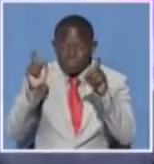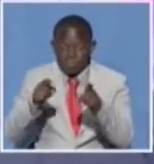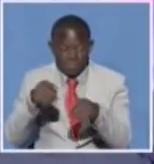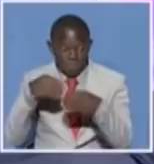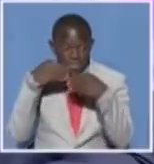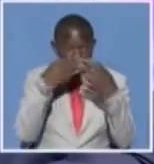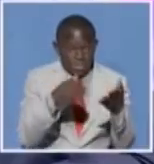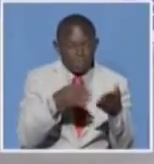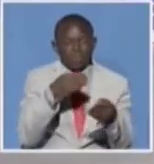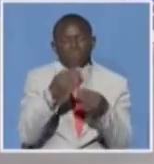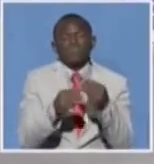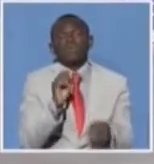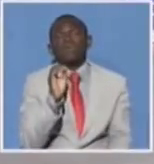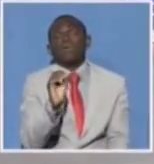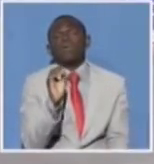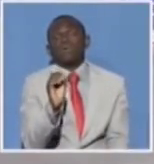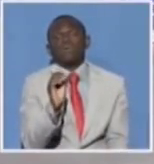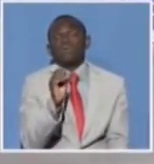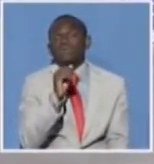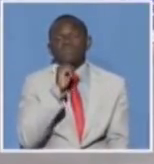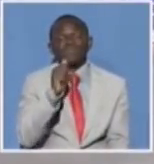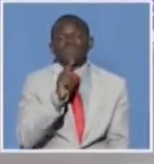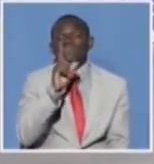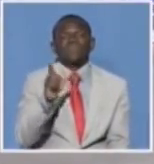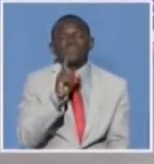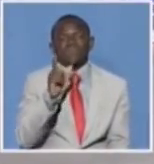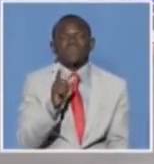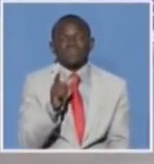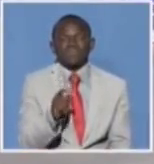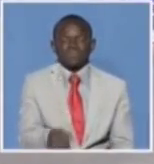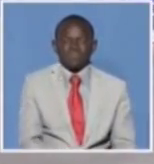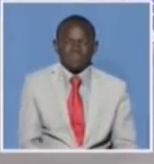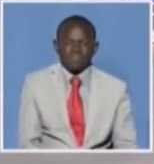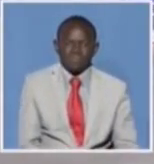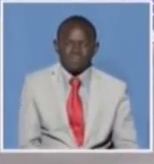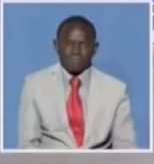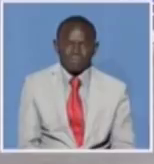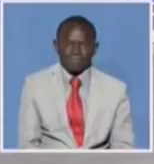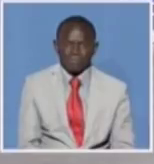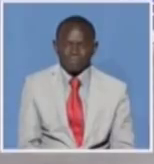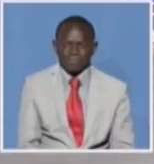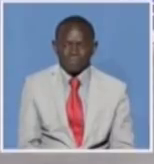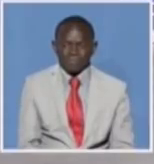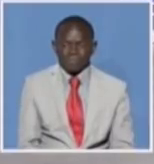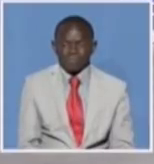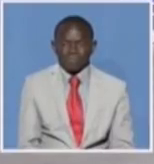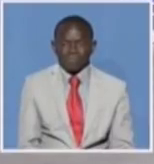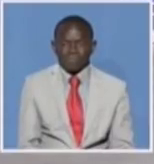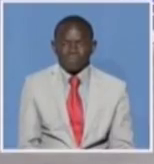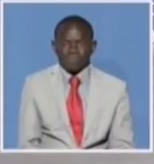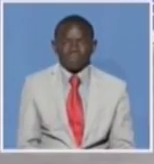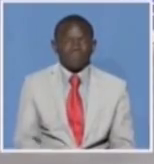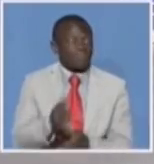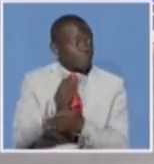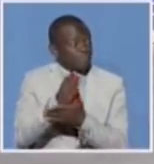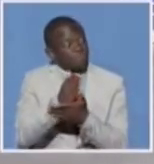competences as displayed in that certification material. There are proposals on the table. Partly people are proposing, why don't you use